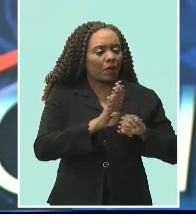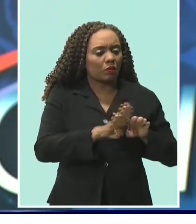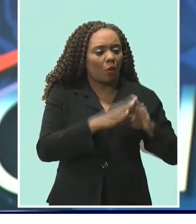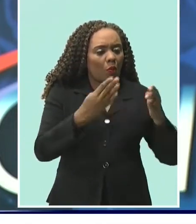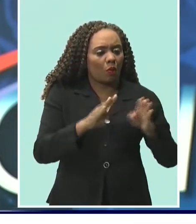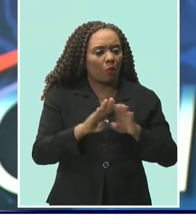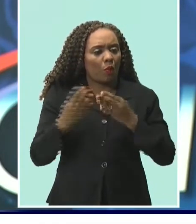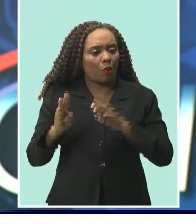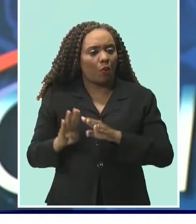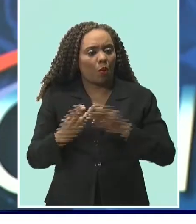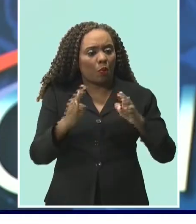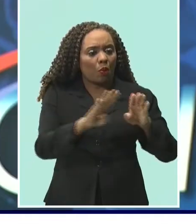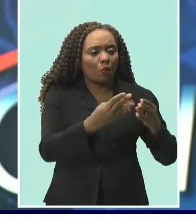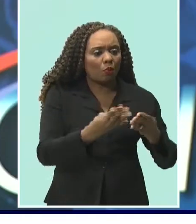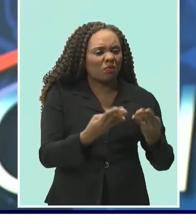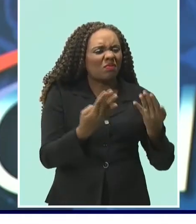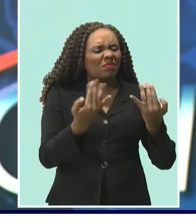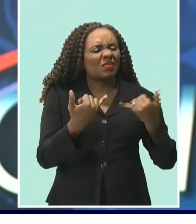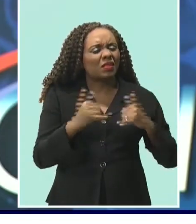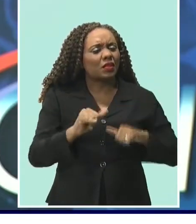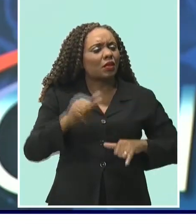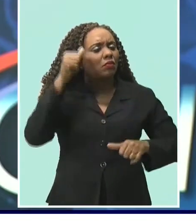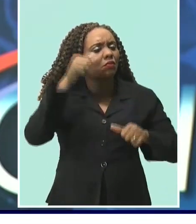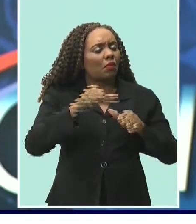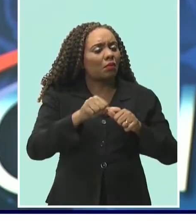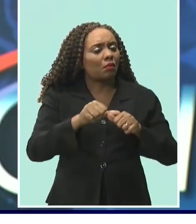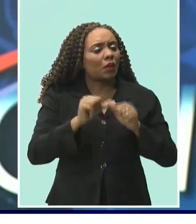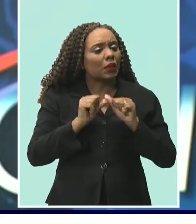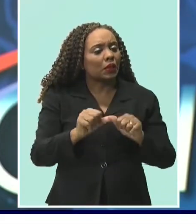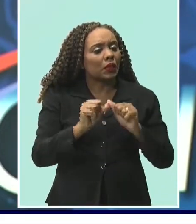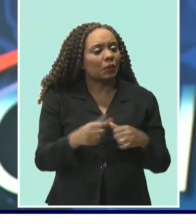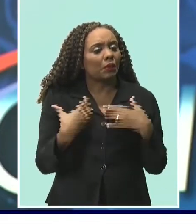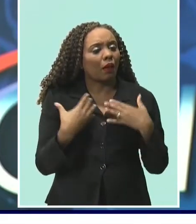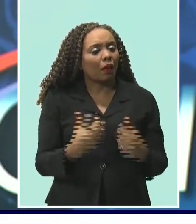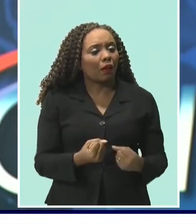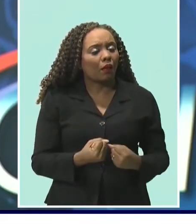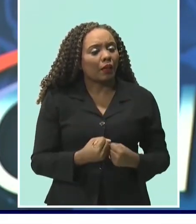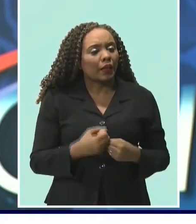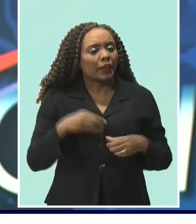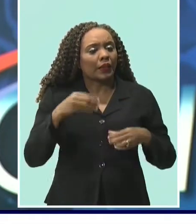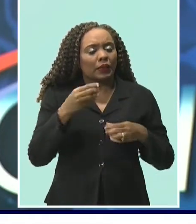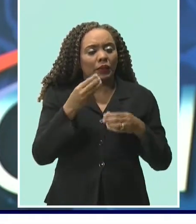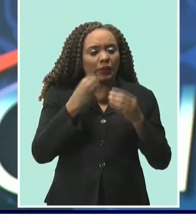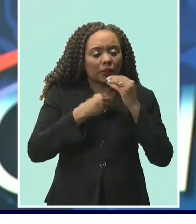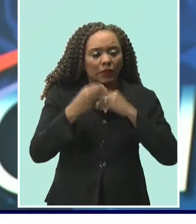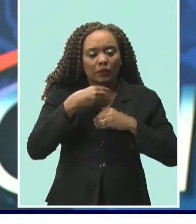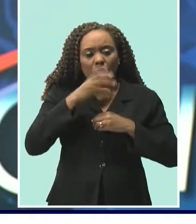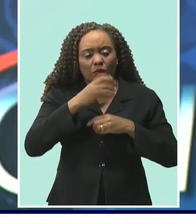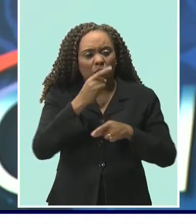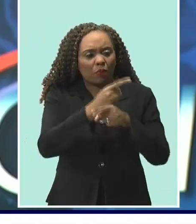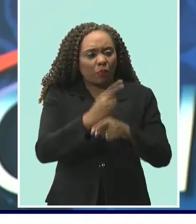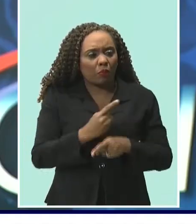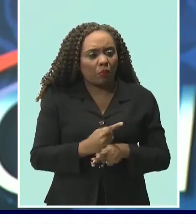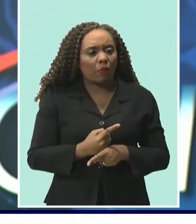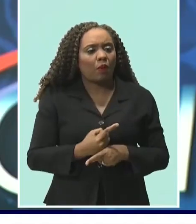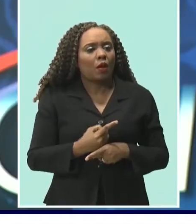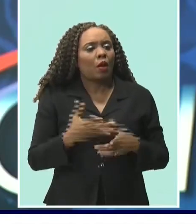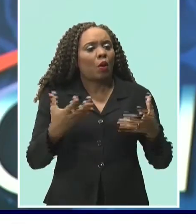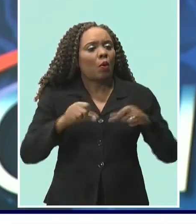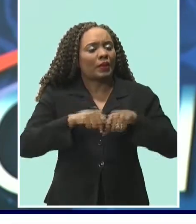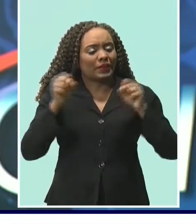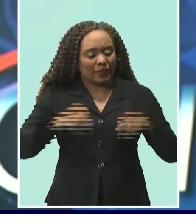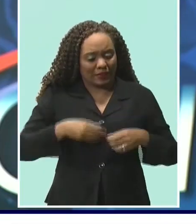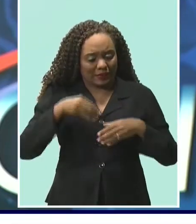pandemic, Barbadians should still be conscious of staying healthy and boosting their immune systems. Research has shown that proper nutrition